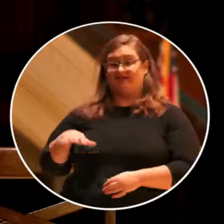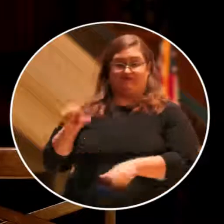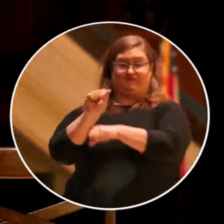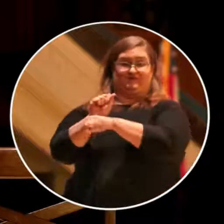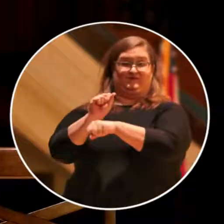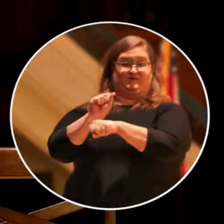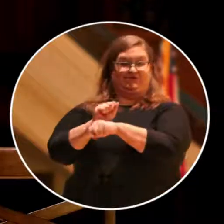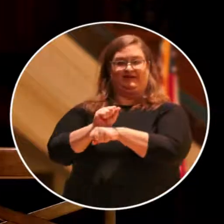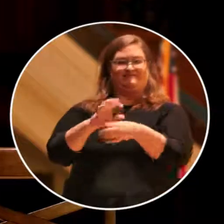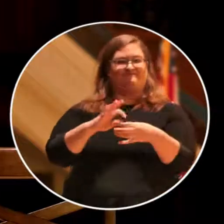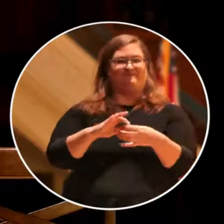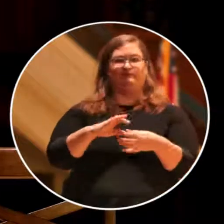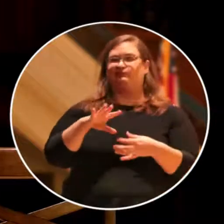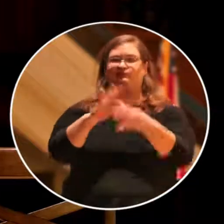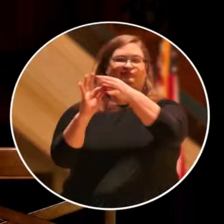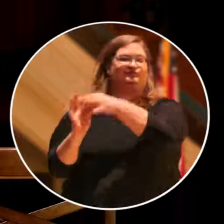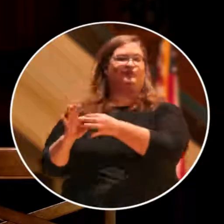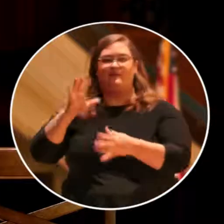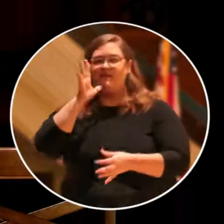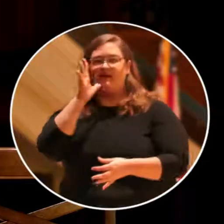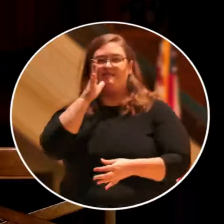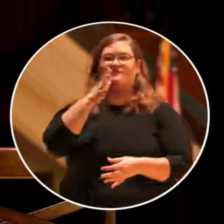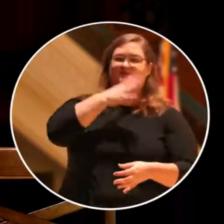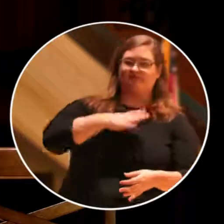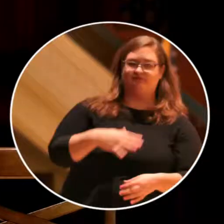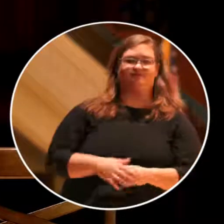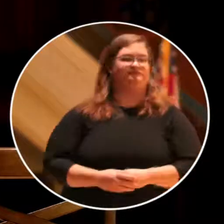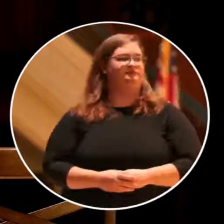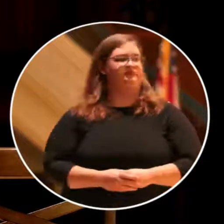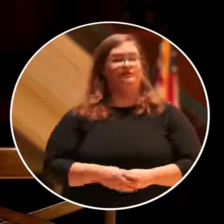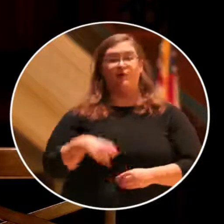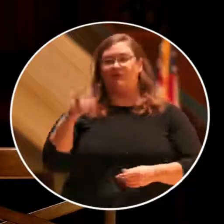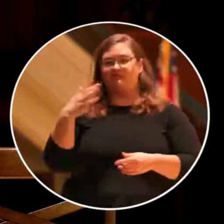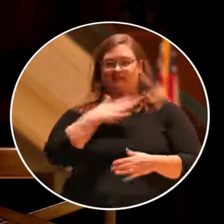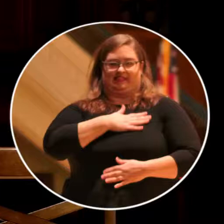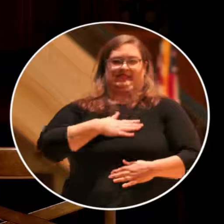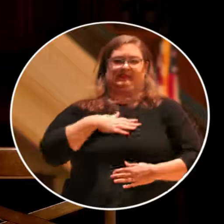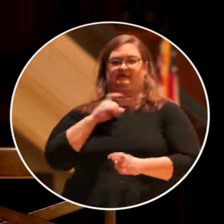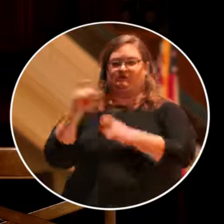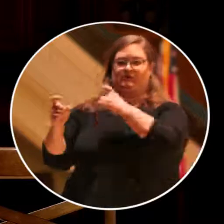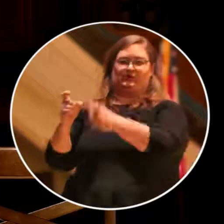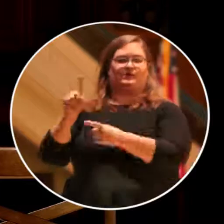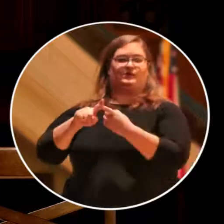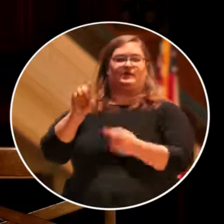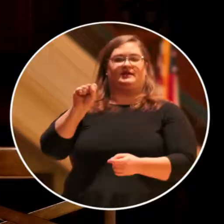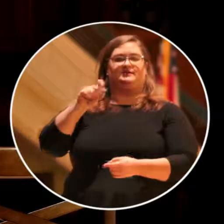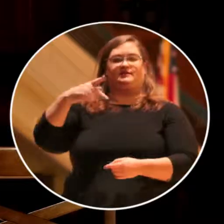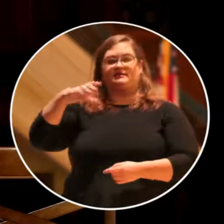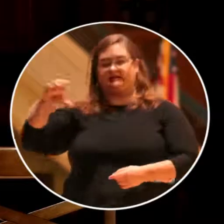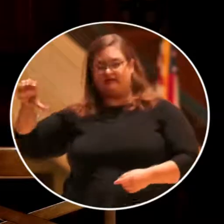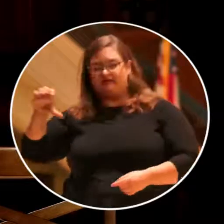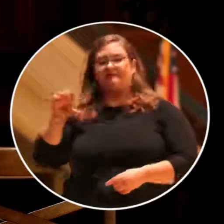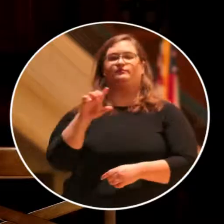please consider donating directly to SPCC so our impact here can be even greater. You can visit their website,